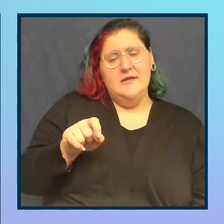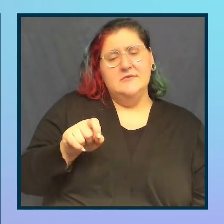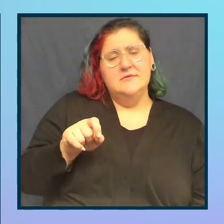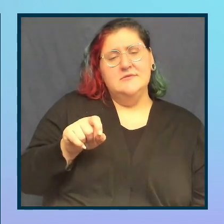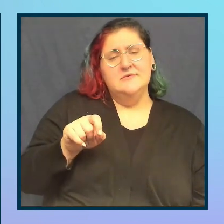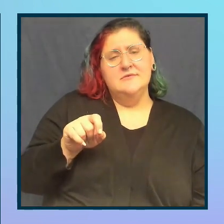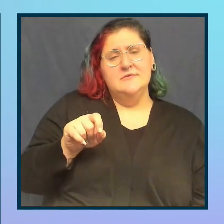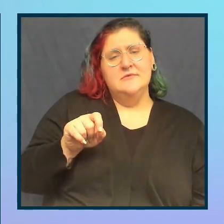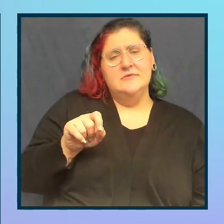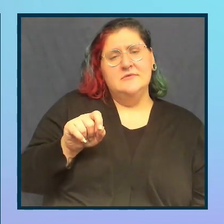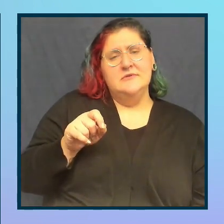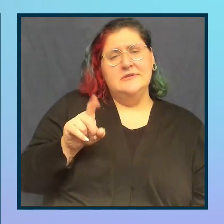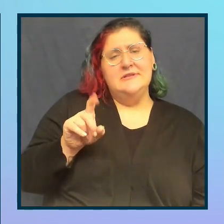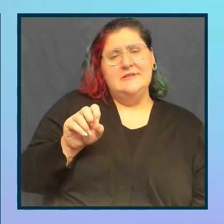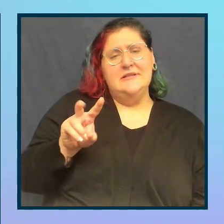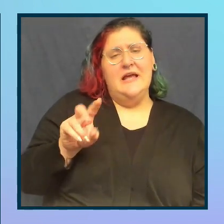Liz?